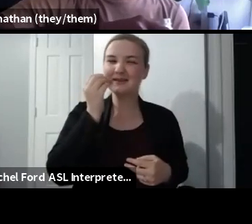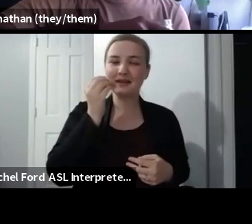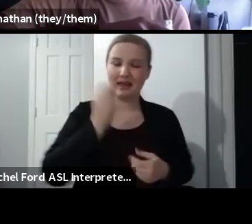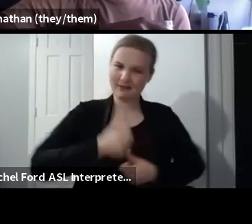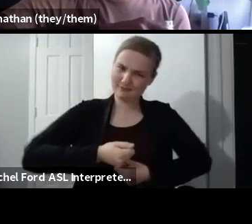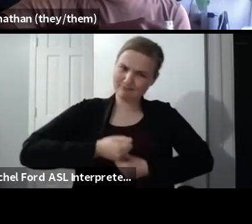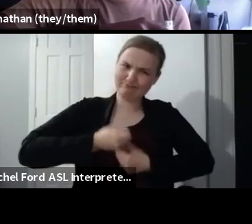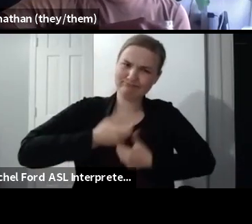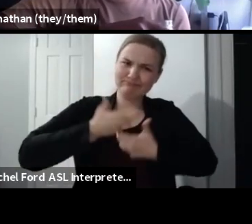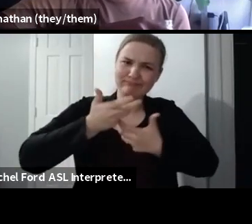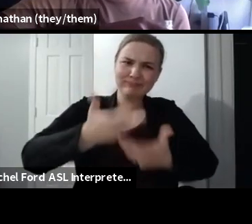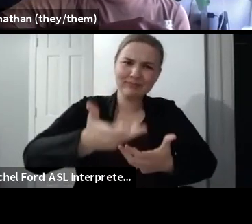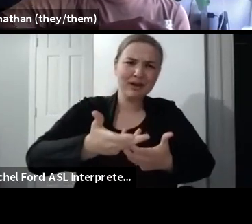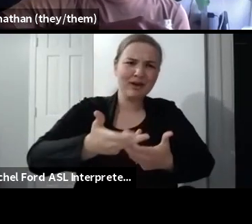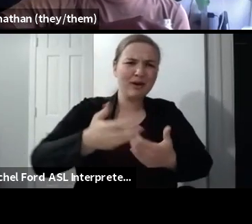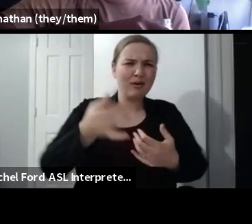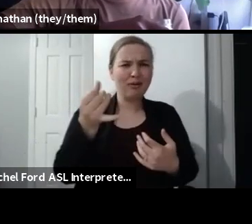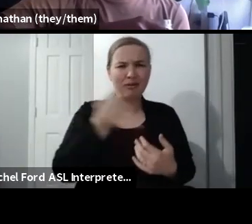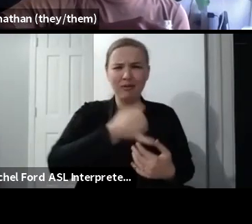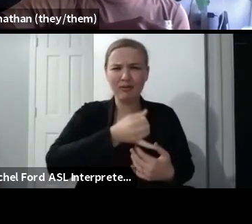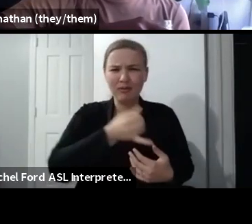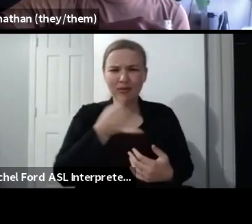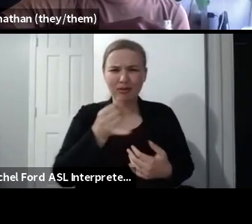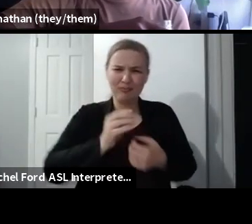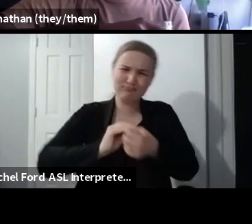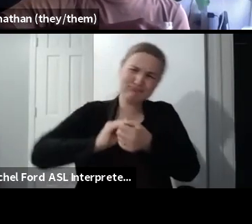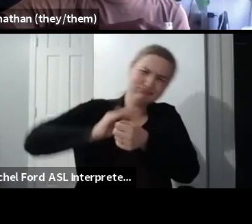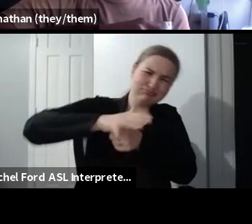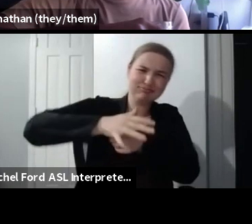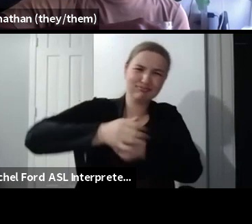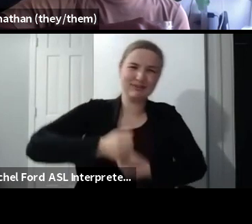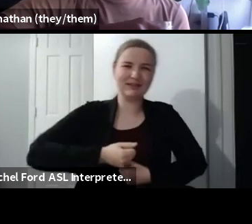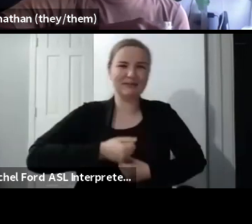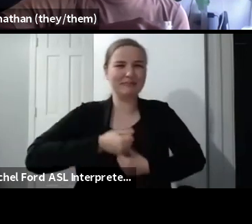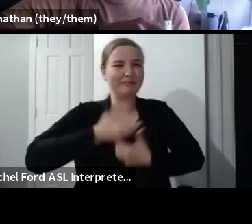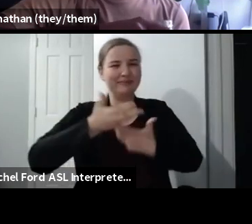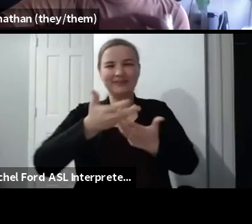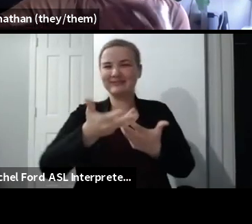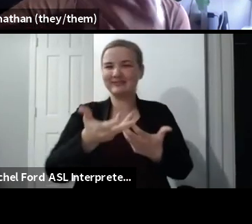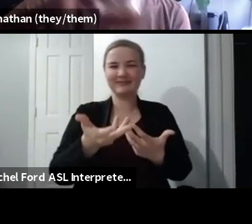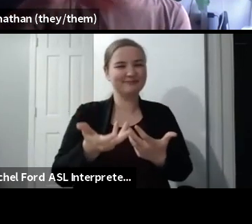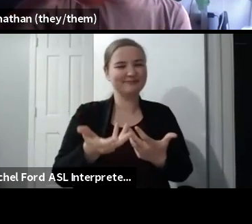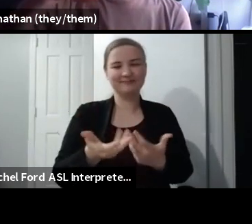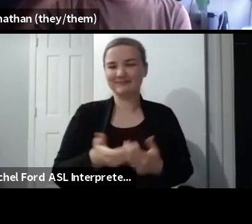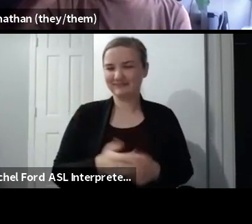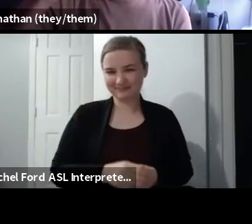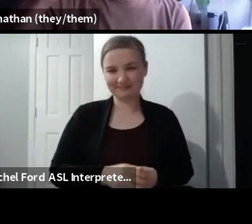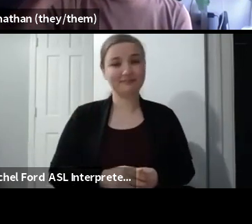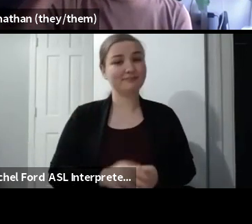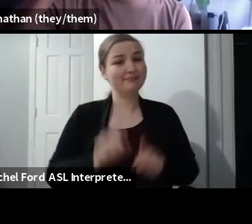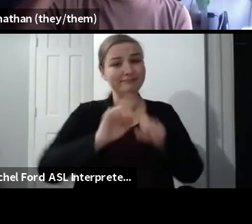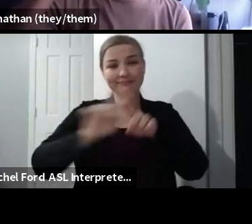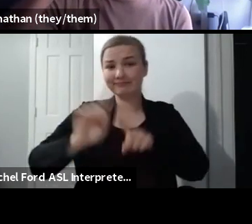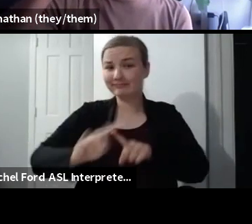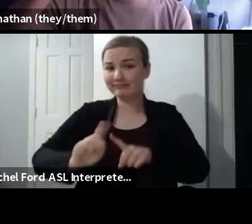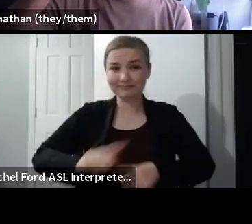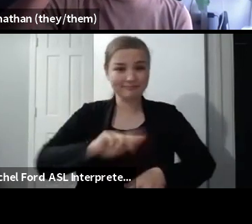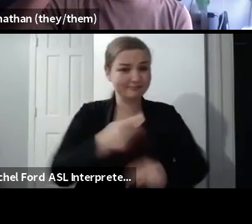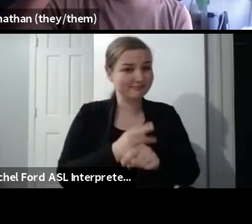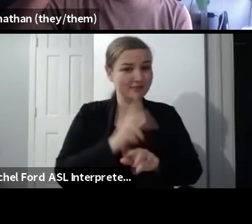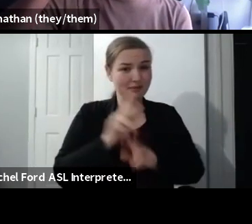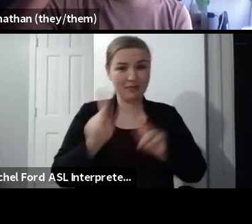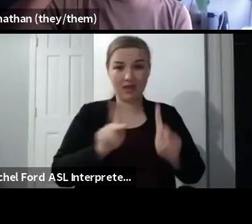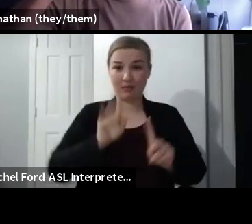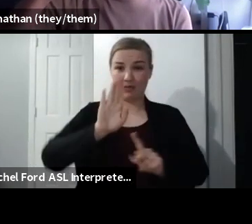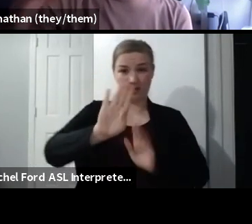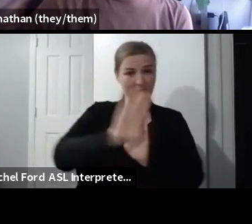expression, there's an excessive expression. There's so many different types of people. I mean, like people from all walks of life,